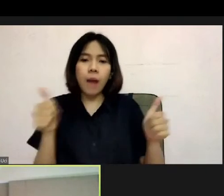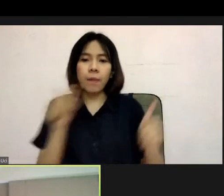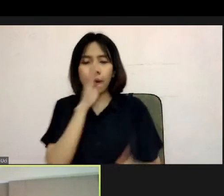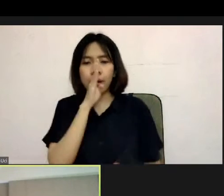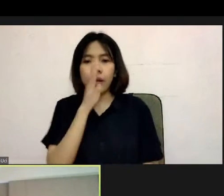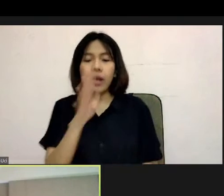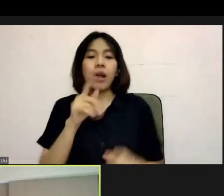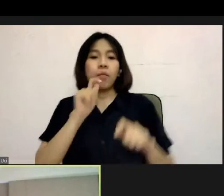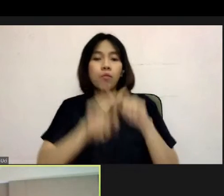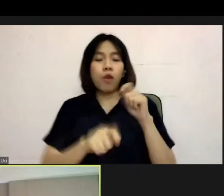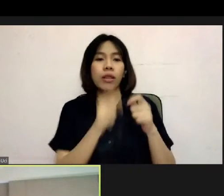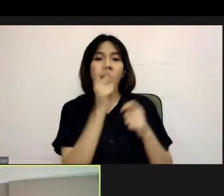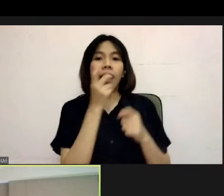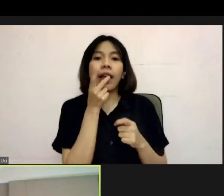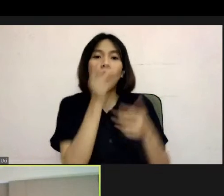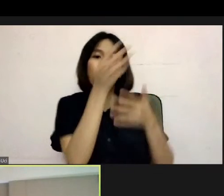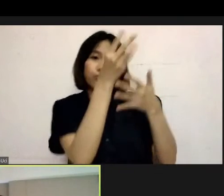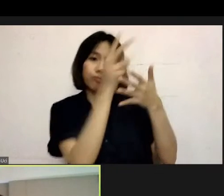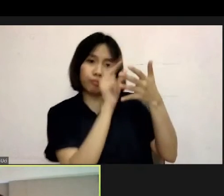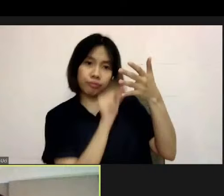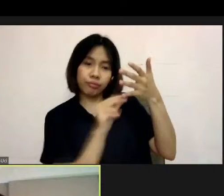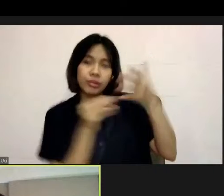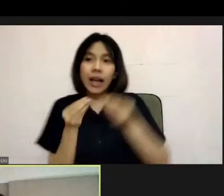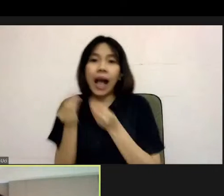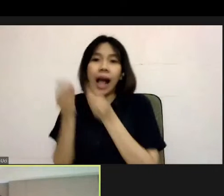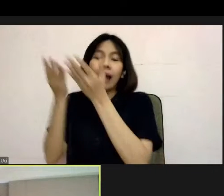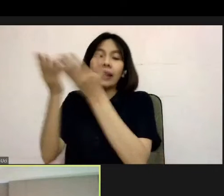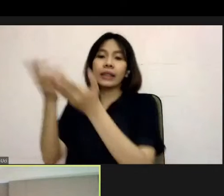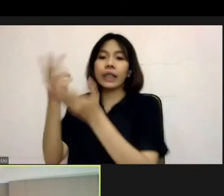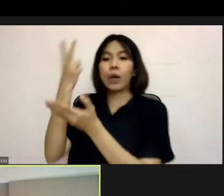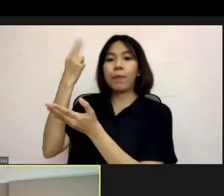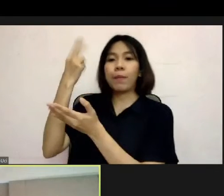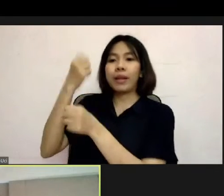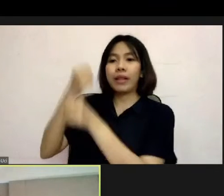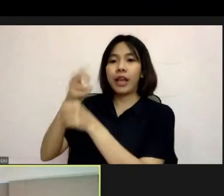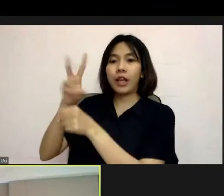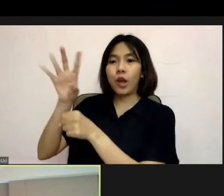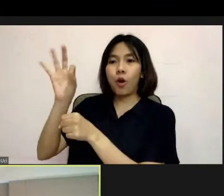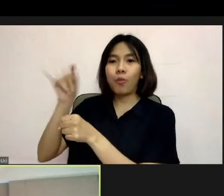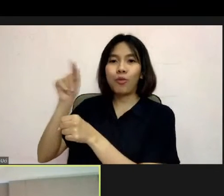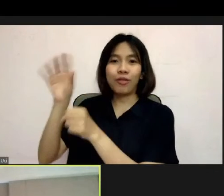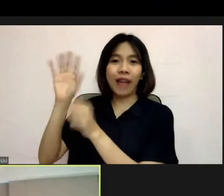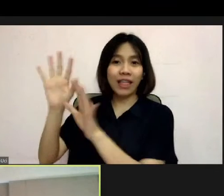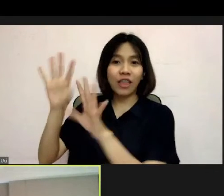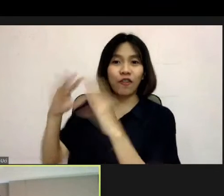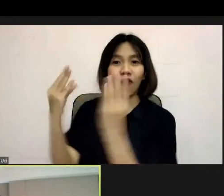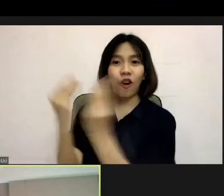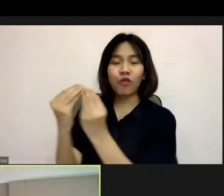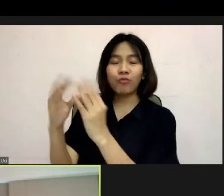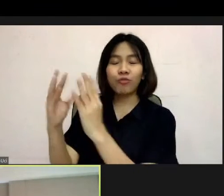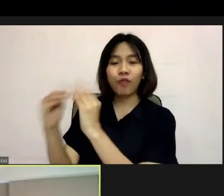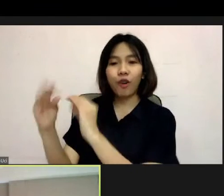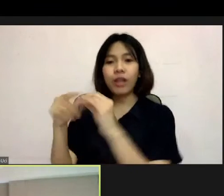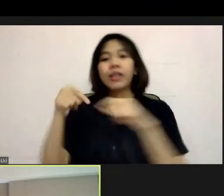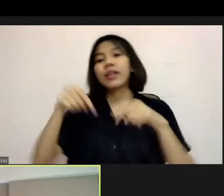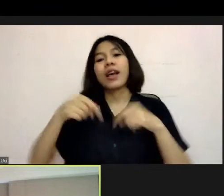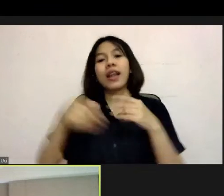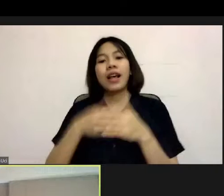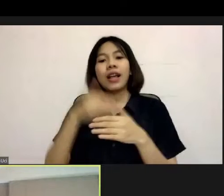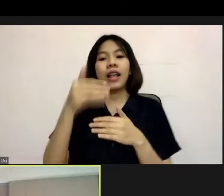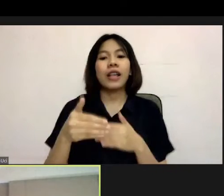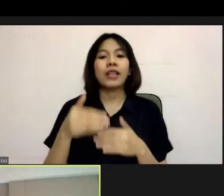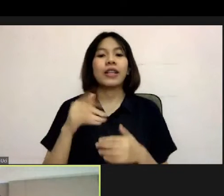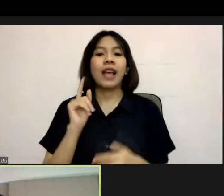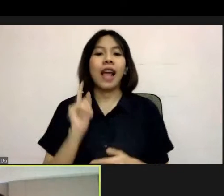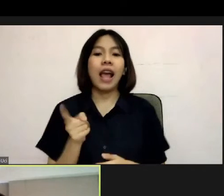recommendations to be delivered to the G20 forum. Thank you so much, Mas Eri. So for now, we will move on to the next section, which